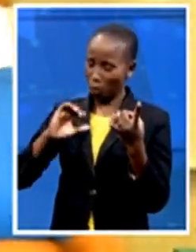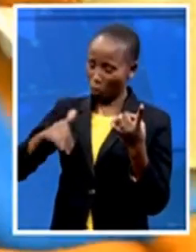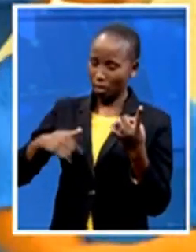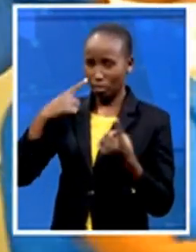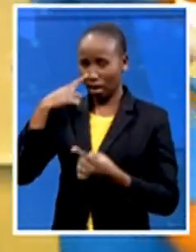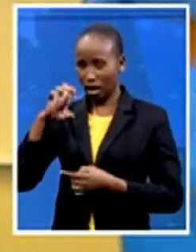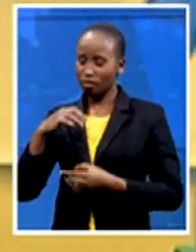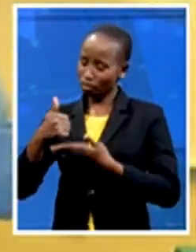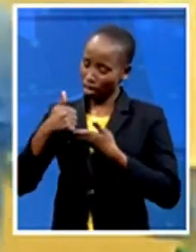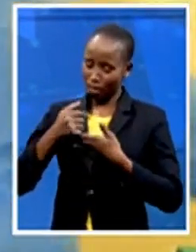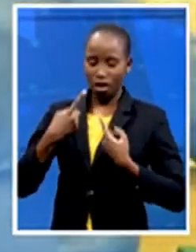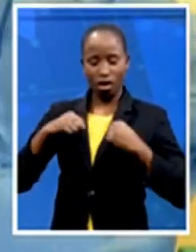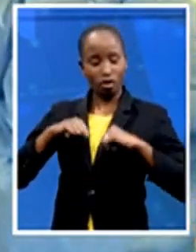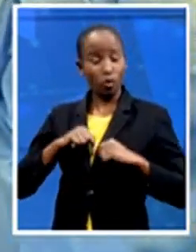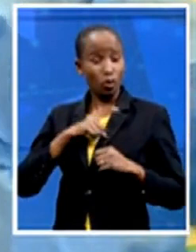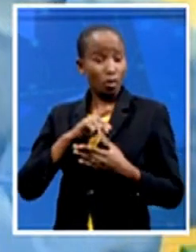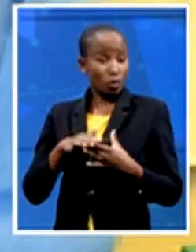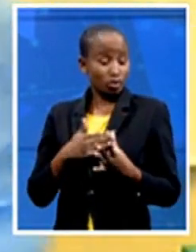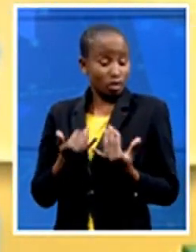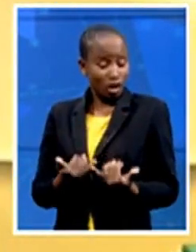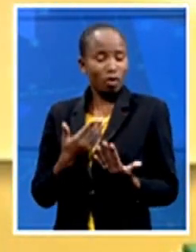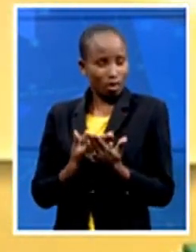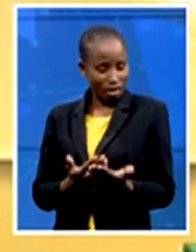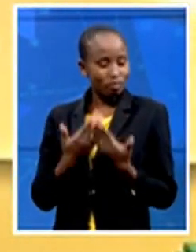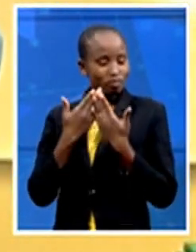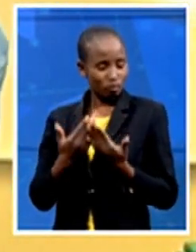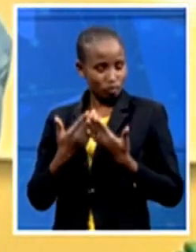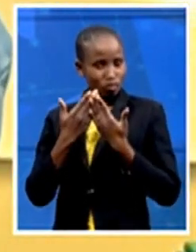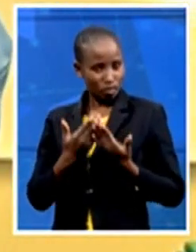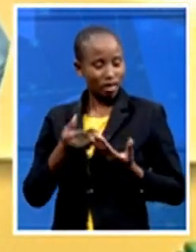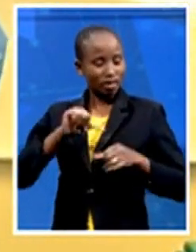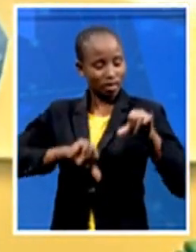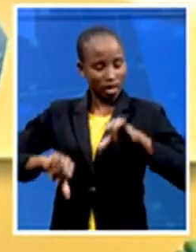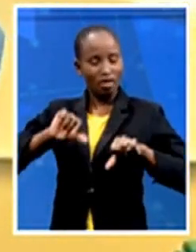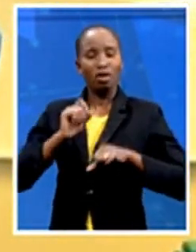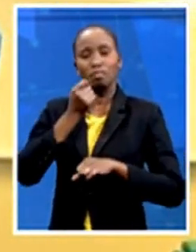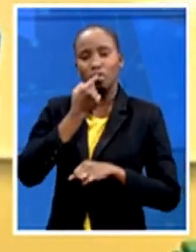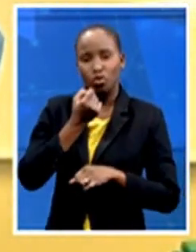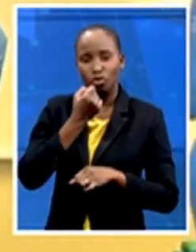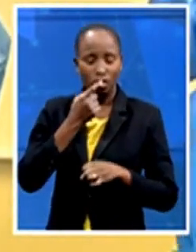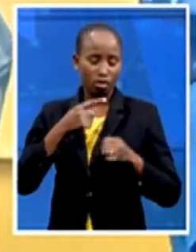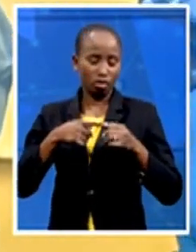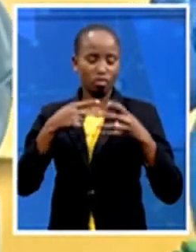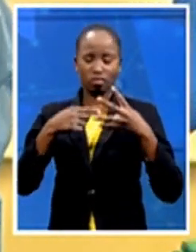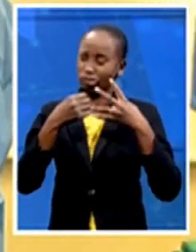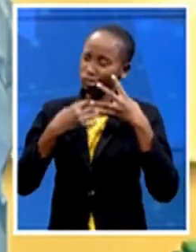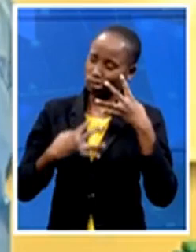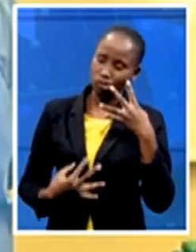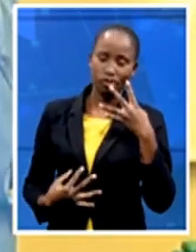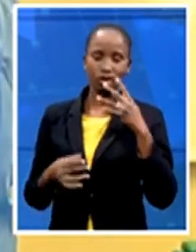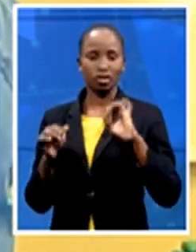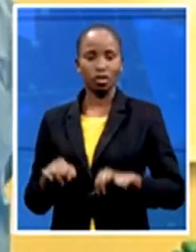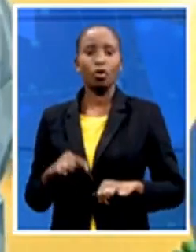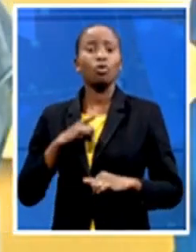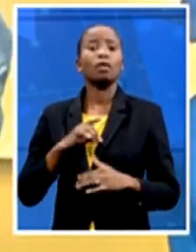in those science degrees, in medicine, in any other type of a science degree, because she has paved the way for us. And the only way we